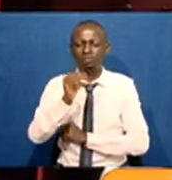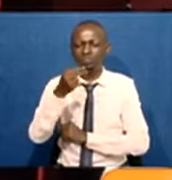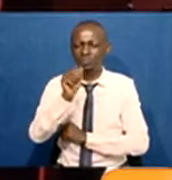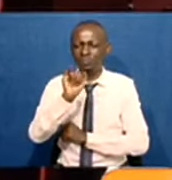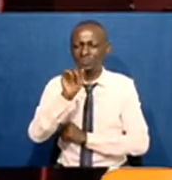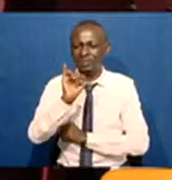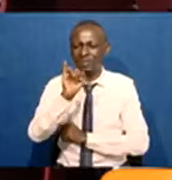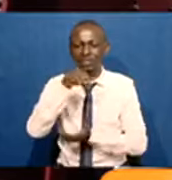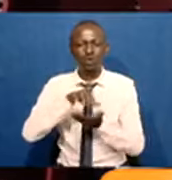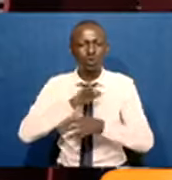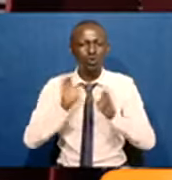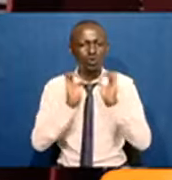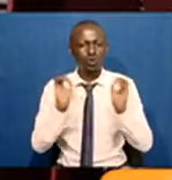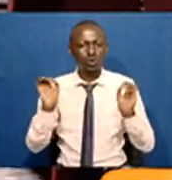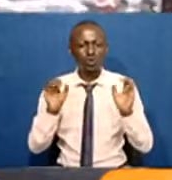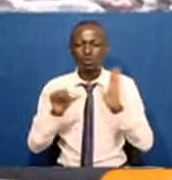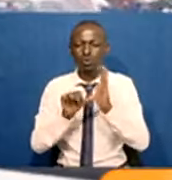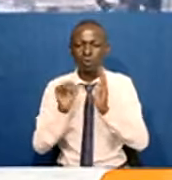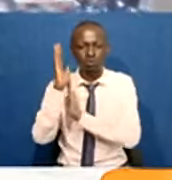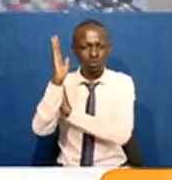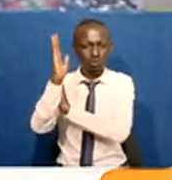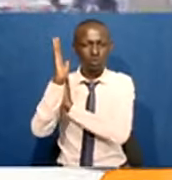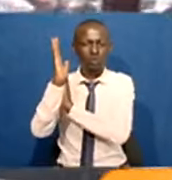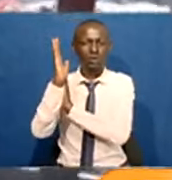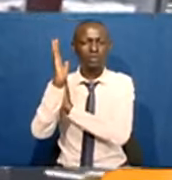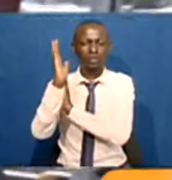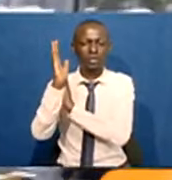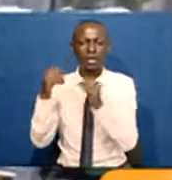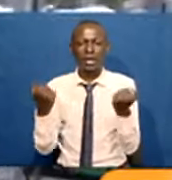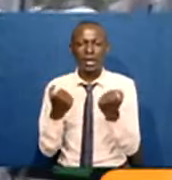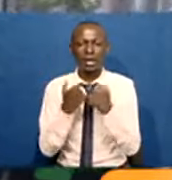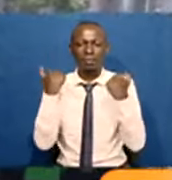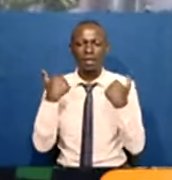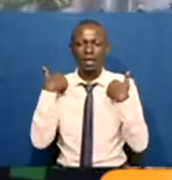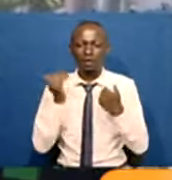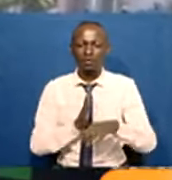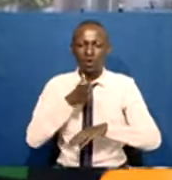Migration, the deteriorating security situation has led to an increase of over